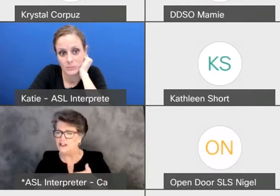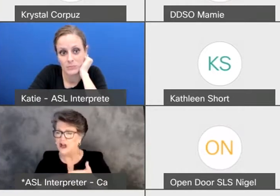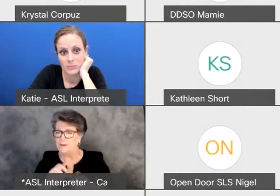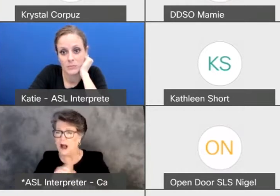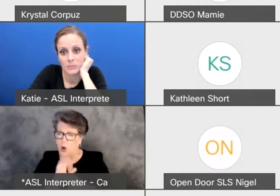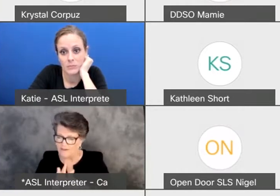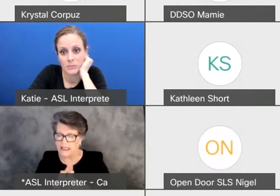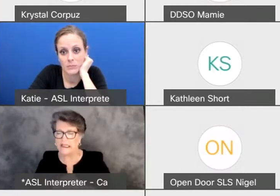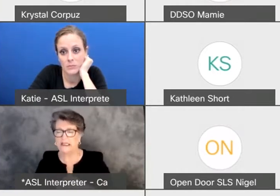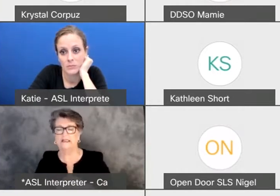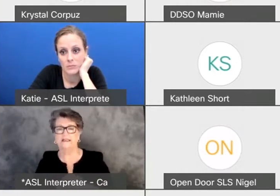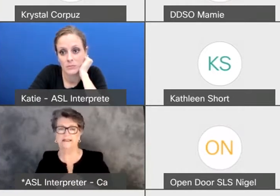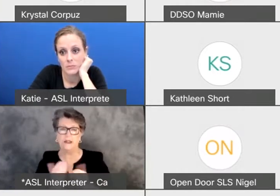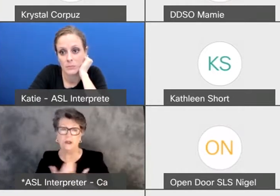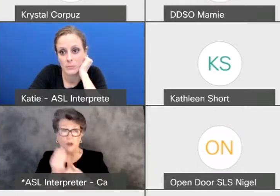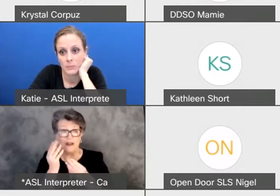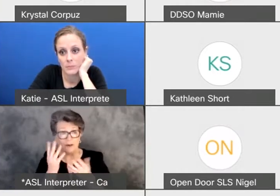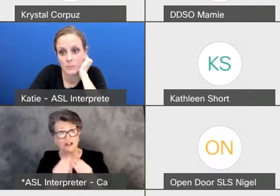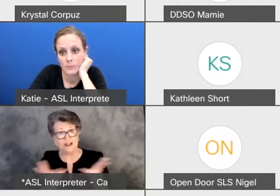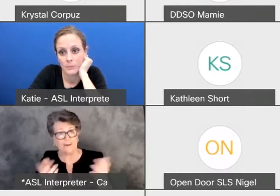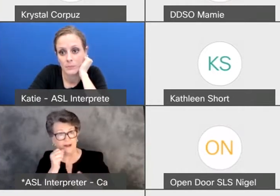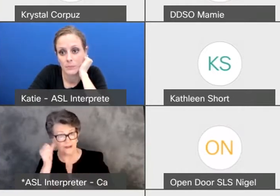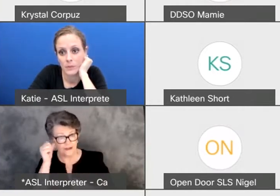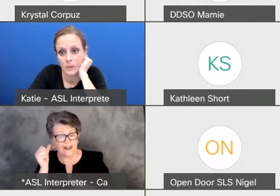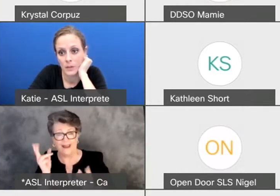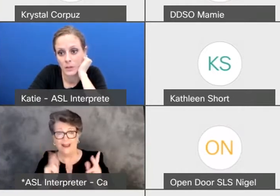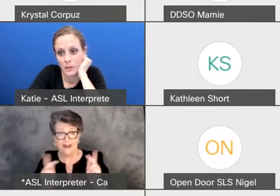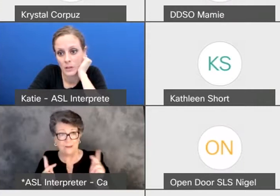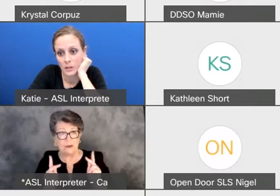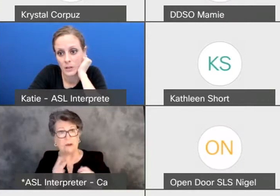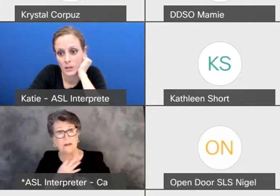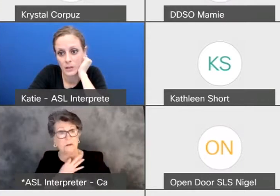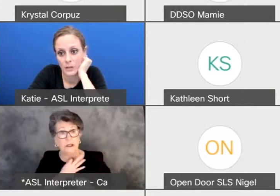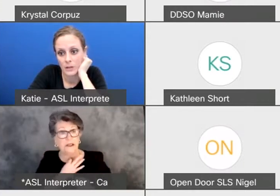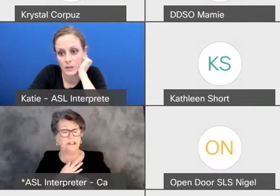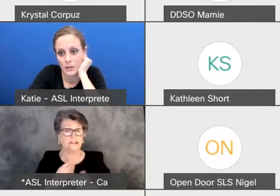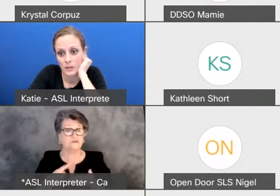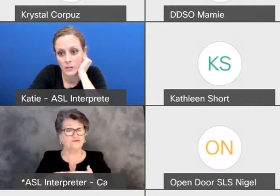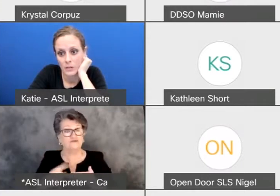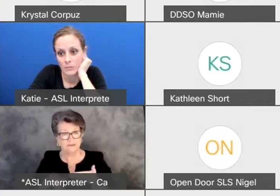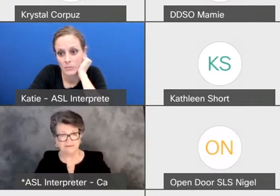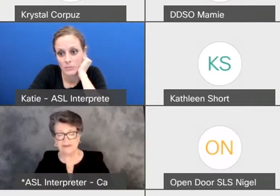stuff. New information came out yesterday. Folks are probably curious and talking about this.